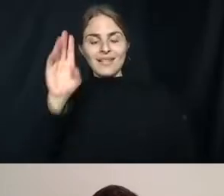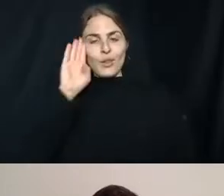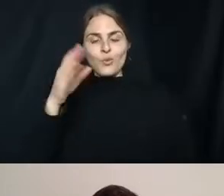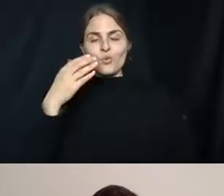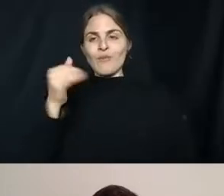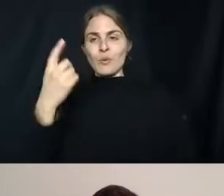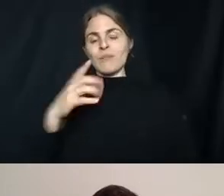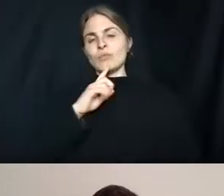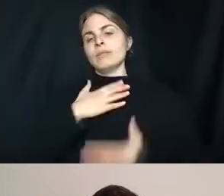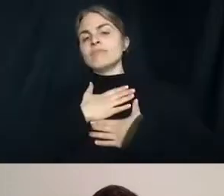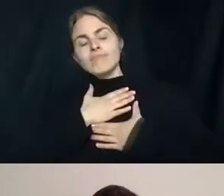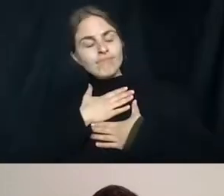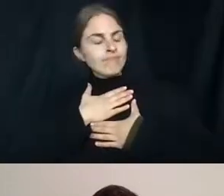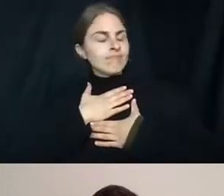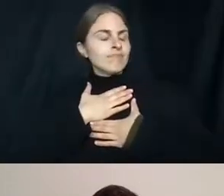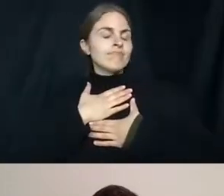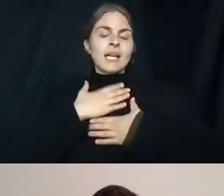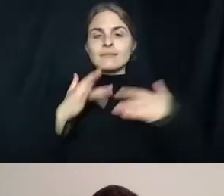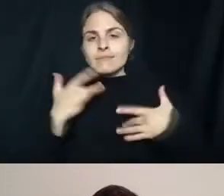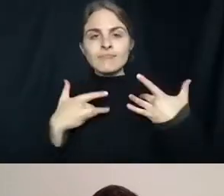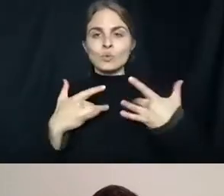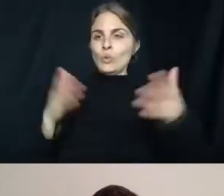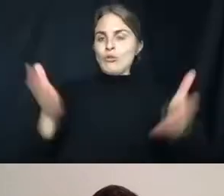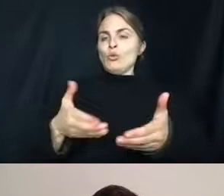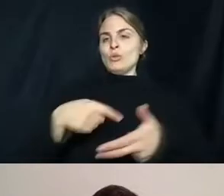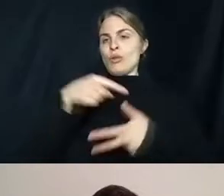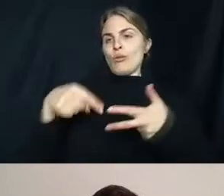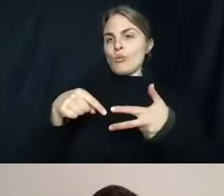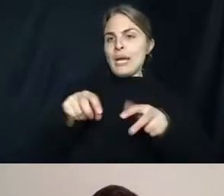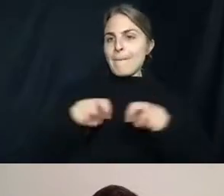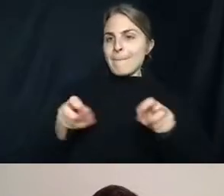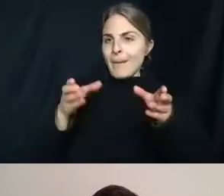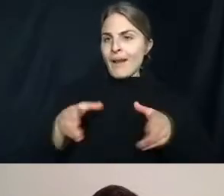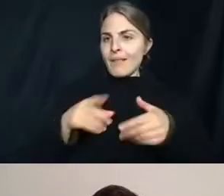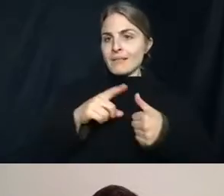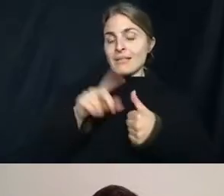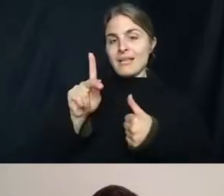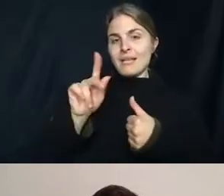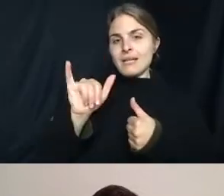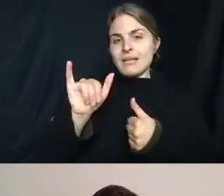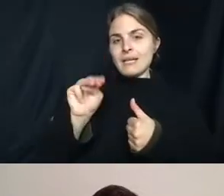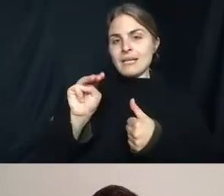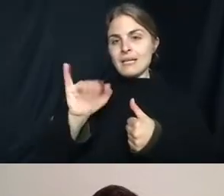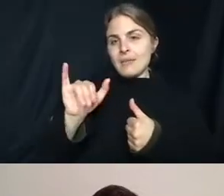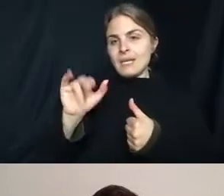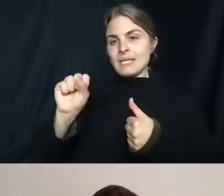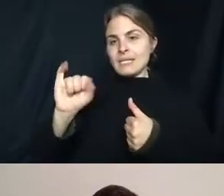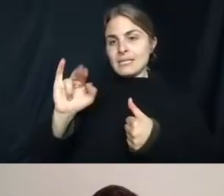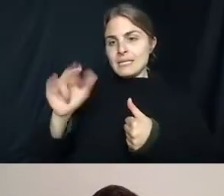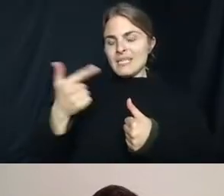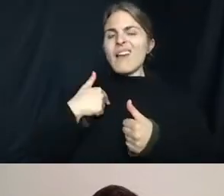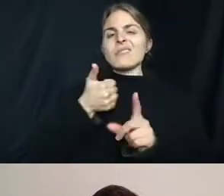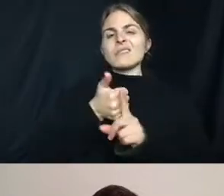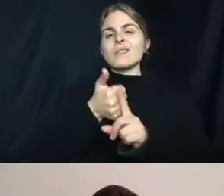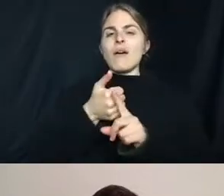really delighted to introduce our three panelists here, beginning with Kimmie Singh, who is a